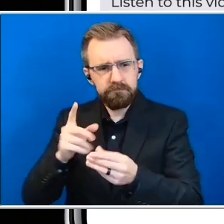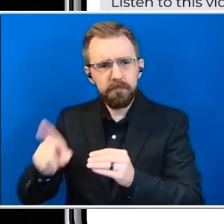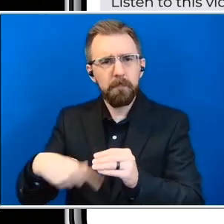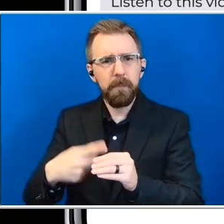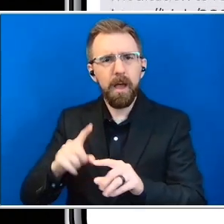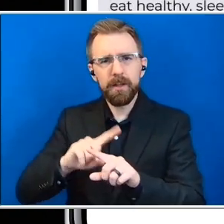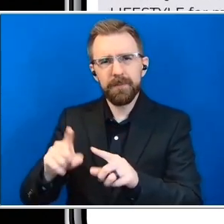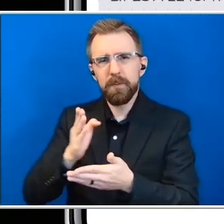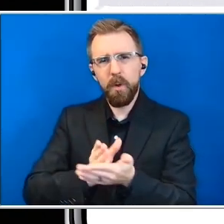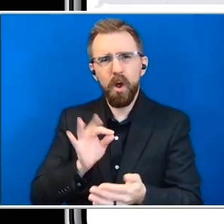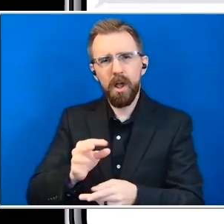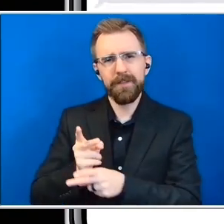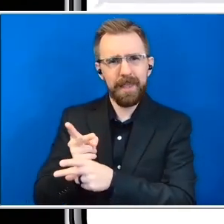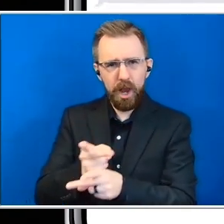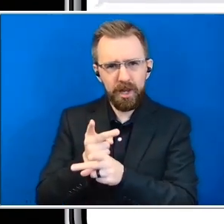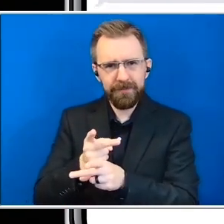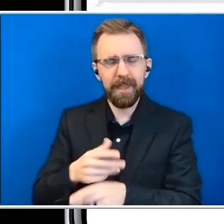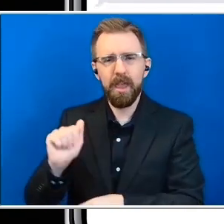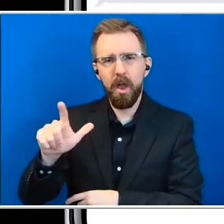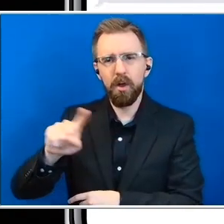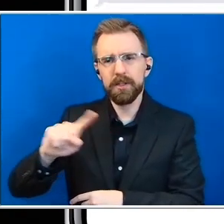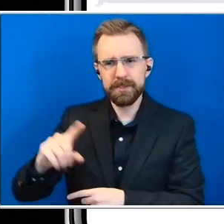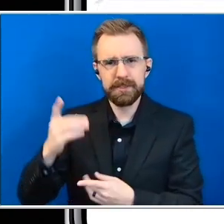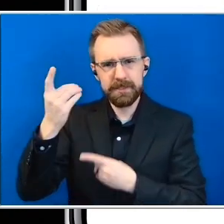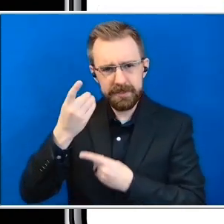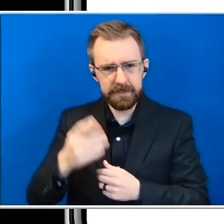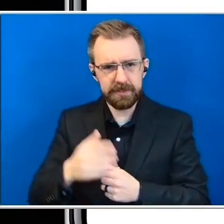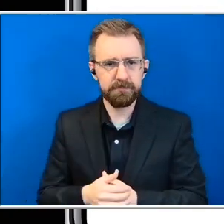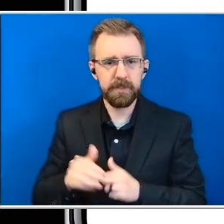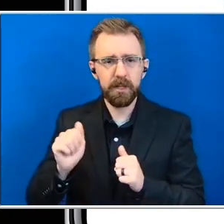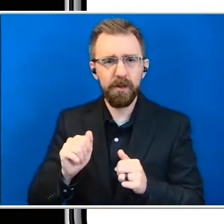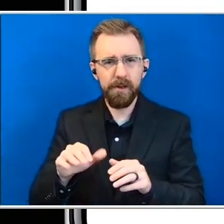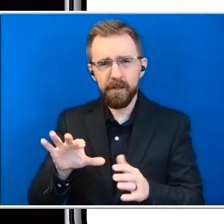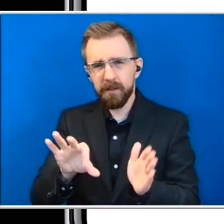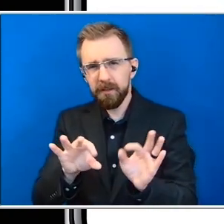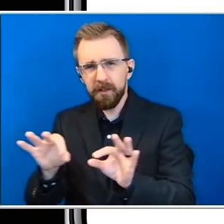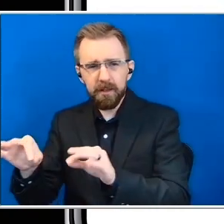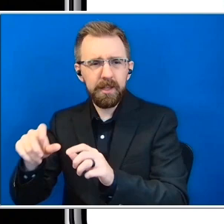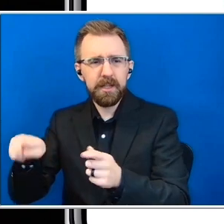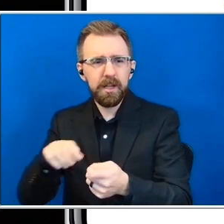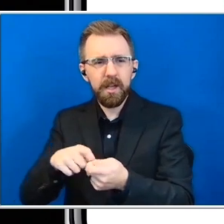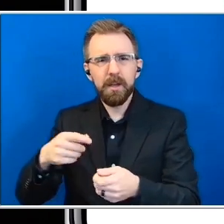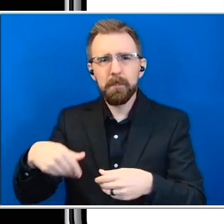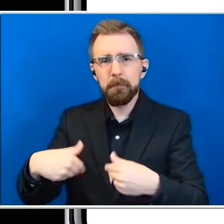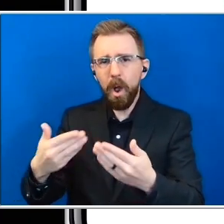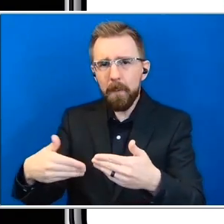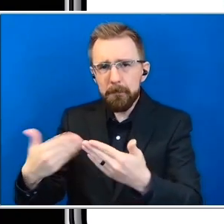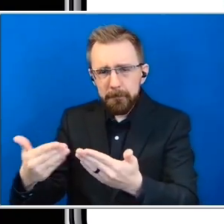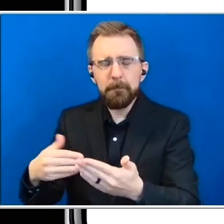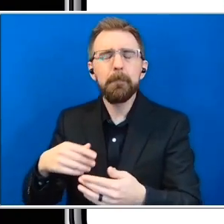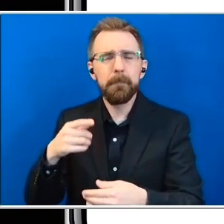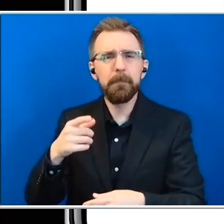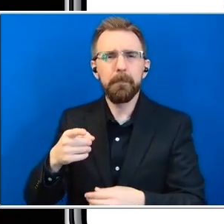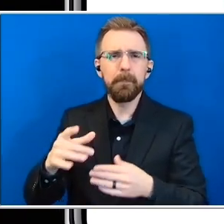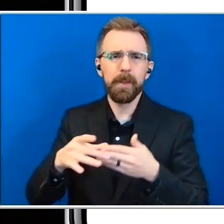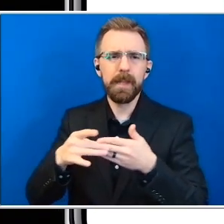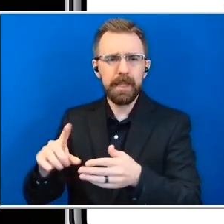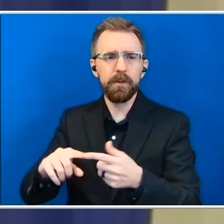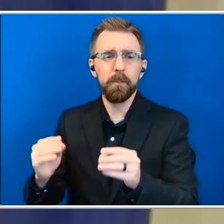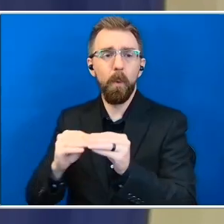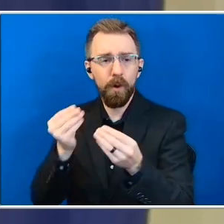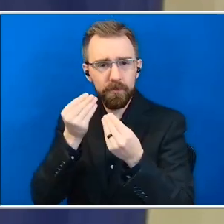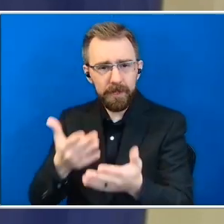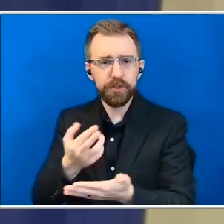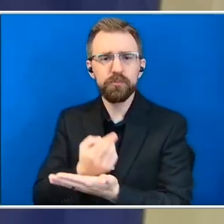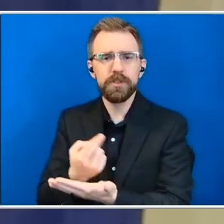and Alzheimer's disease. He could select certain prompts, guiding him to more information and resources. It was